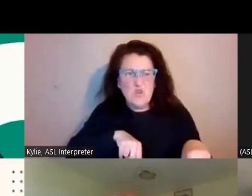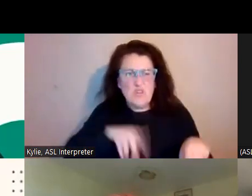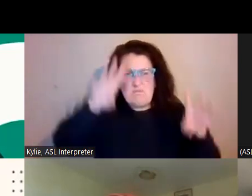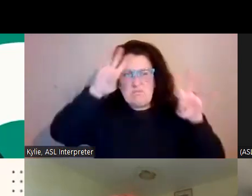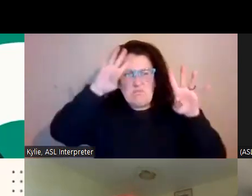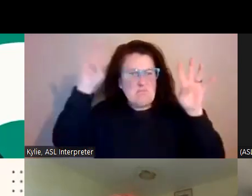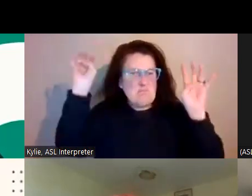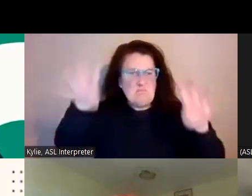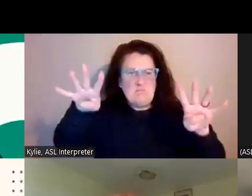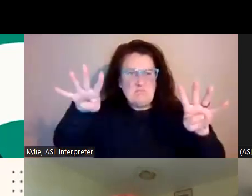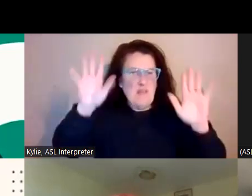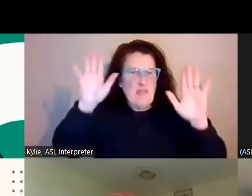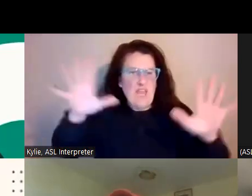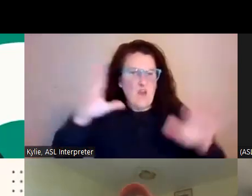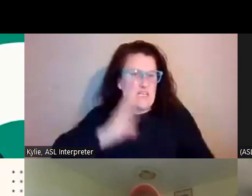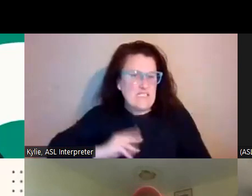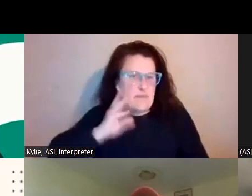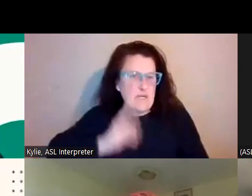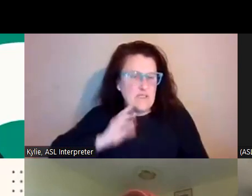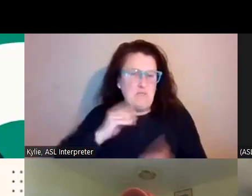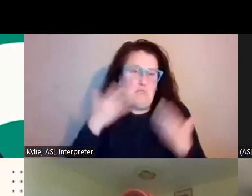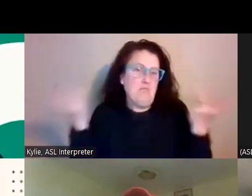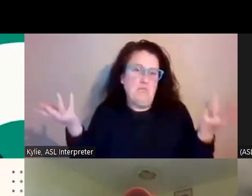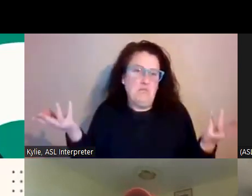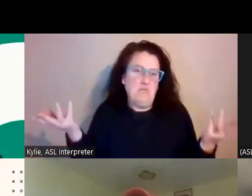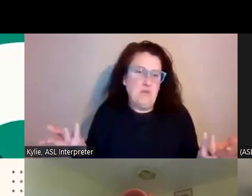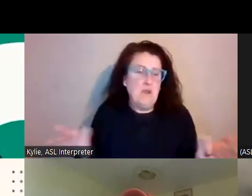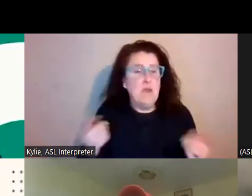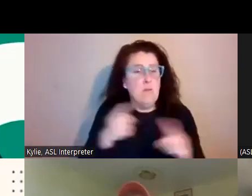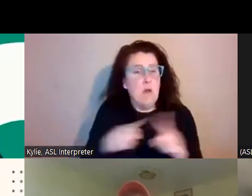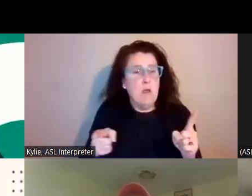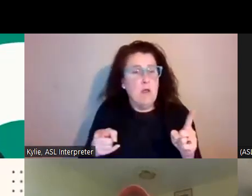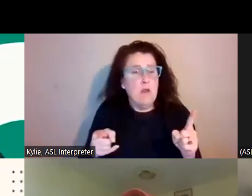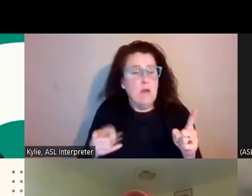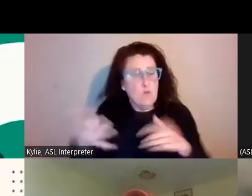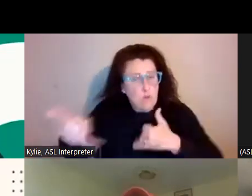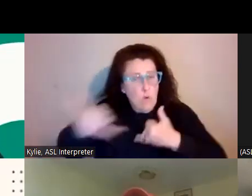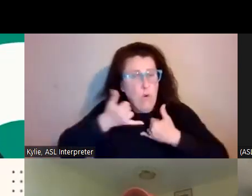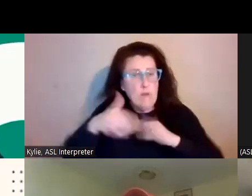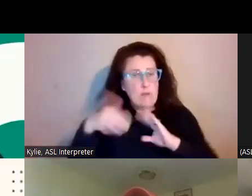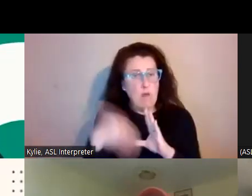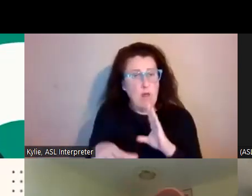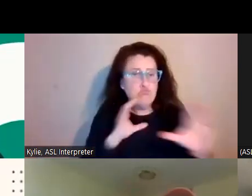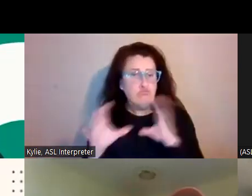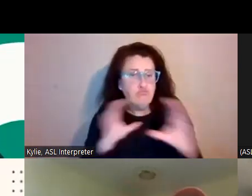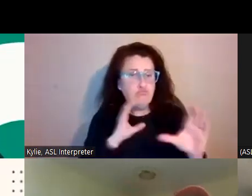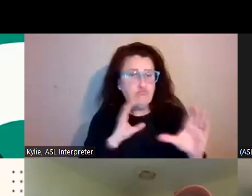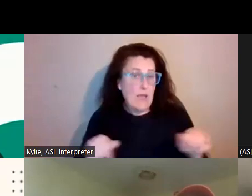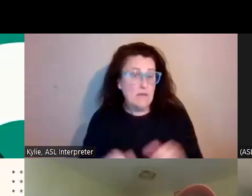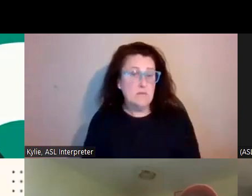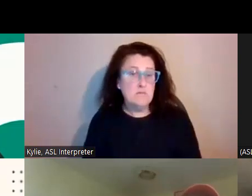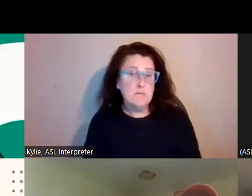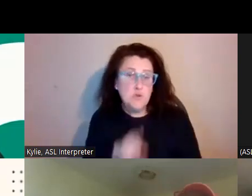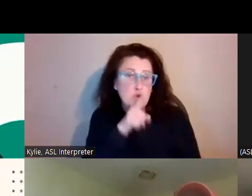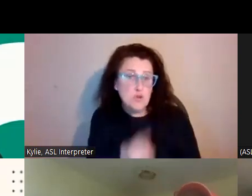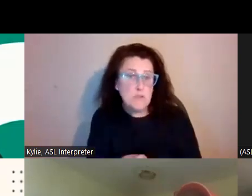the specifics on their experience and how it went, but it's always worth a conversation. So we're happy to revisit it if that